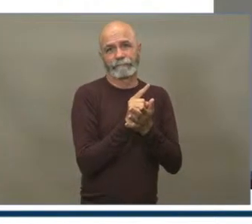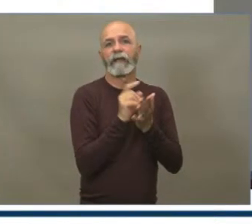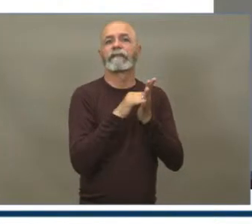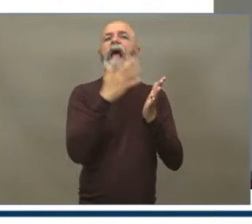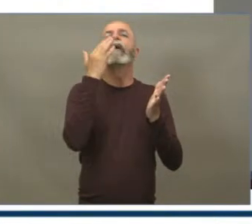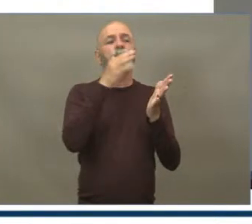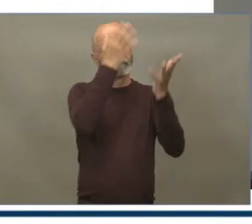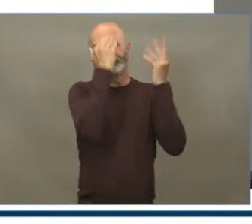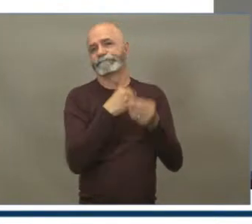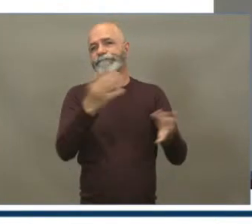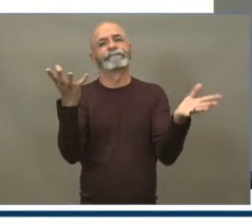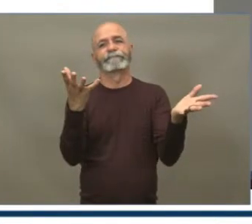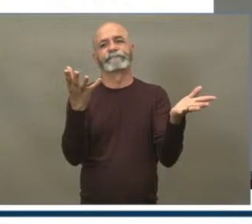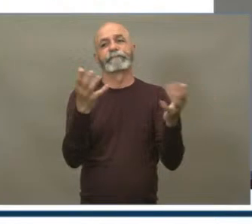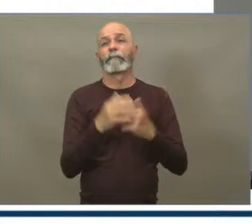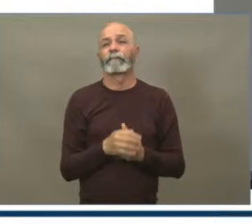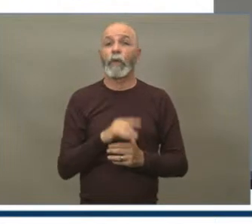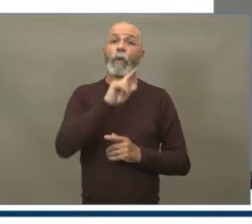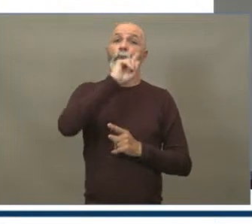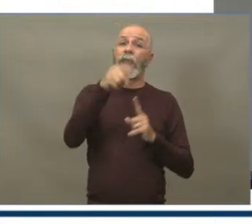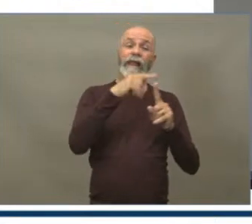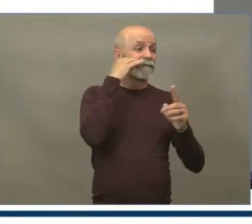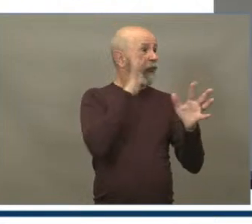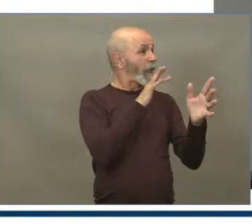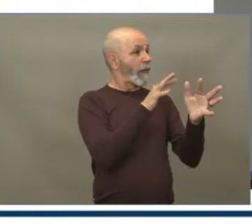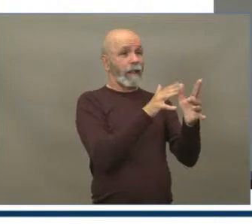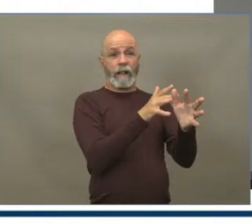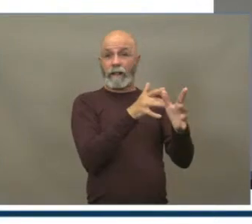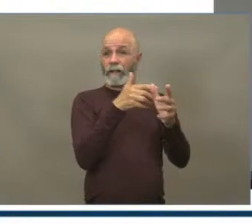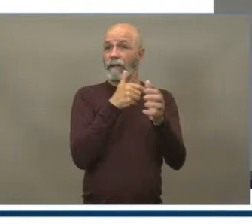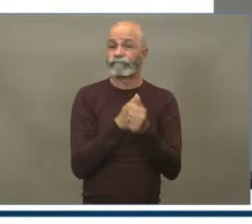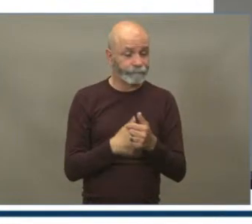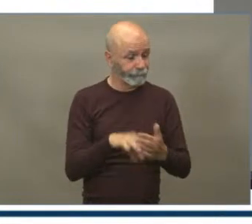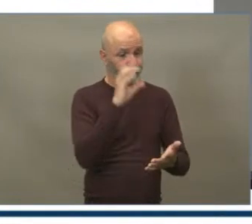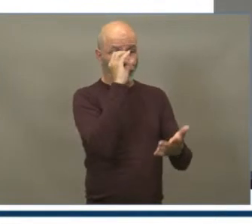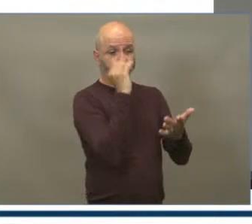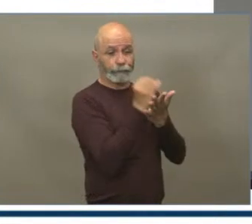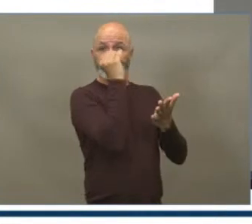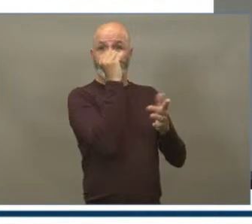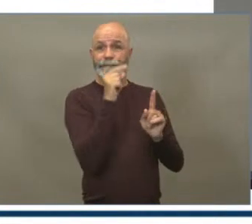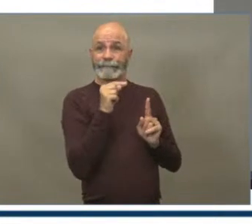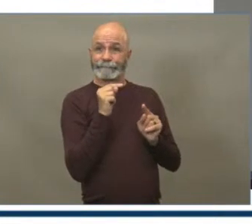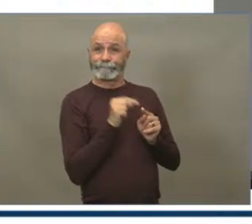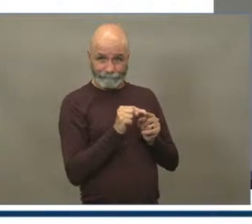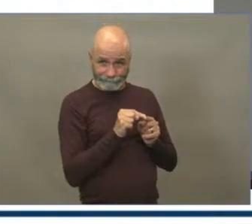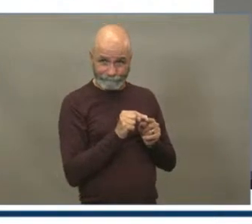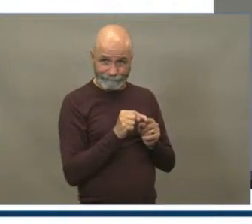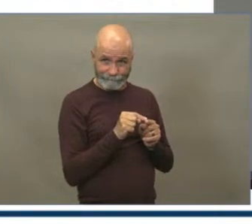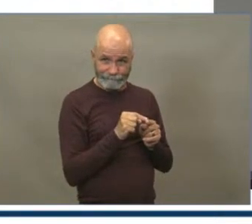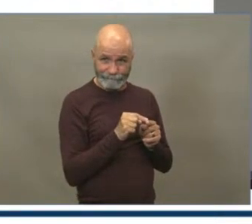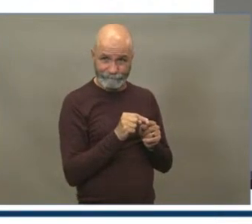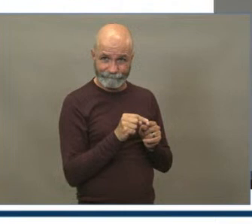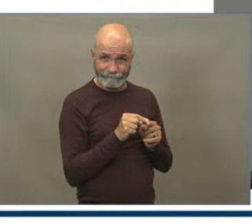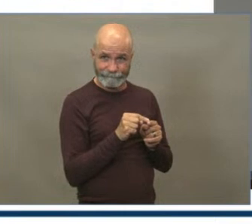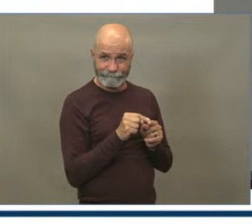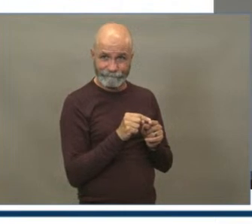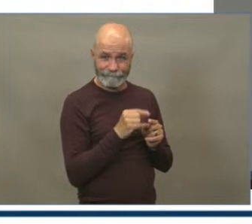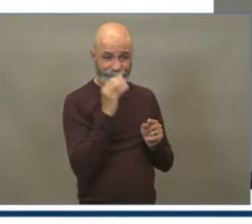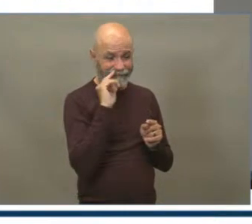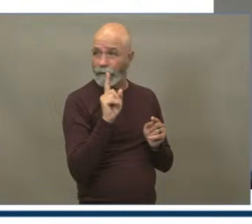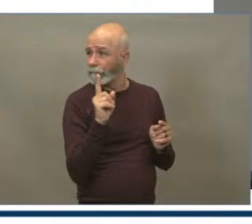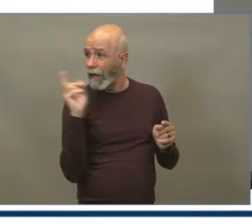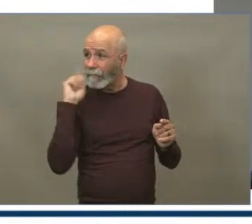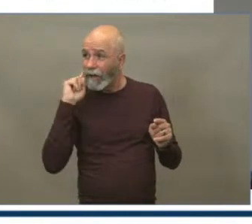Once we clear up the backlog, then we know that the cases coming in or the cases that we report